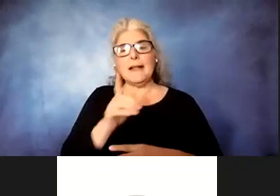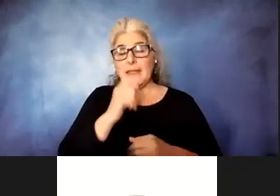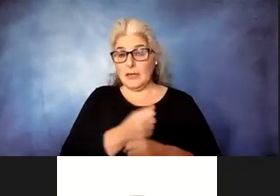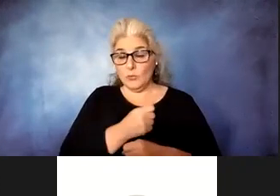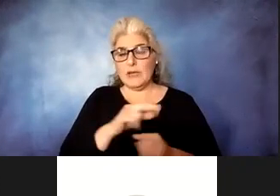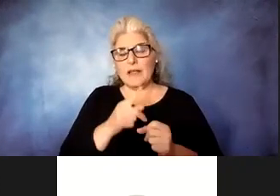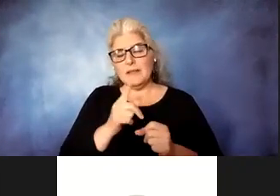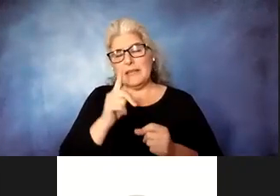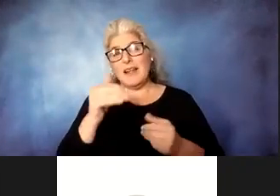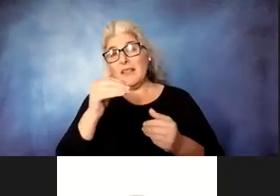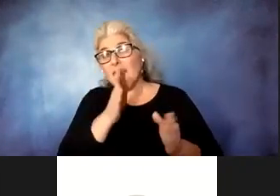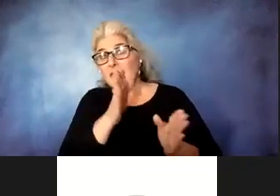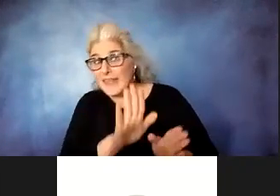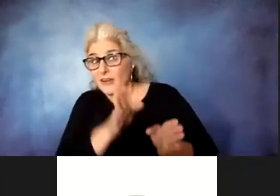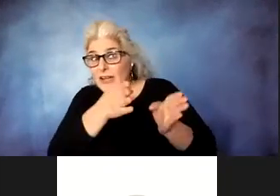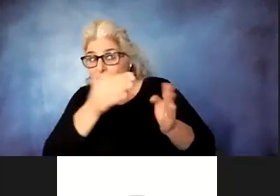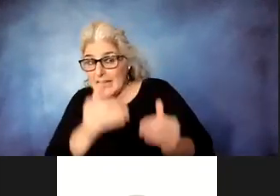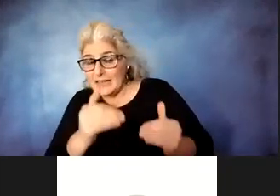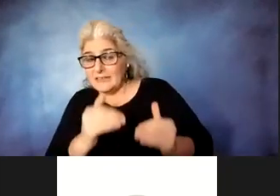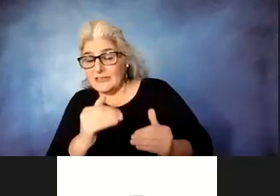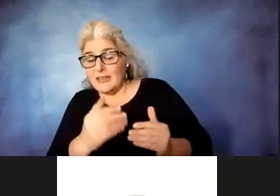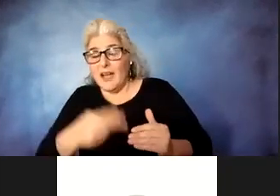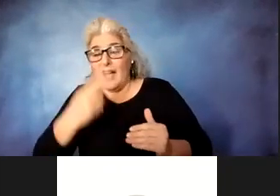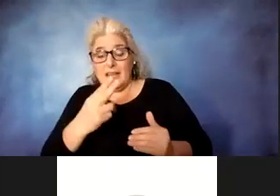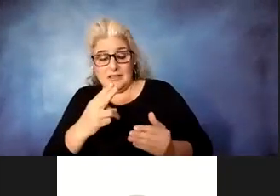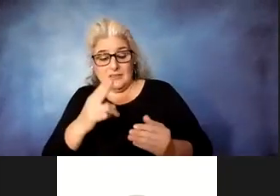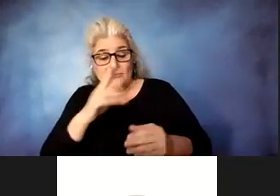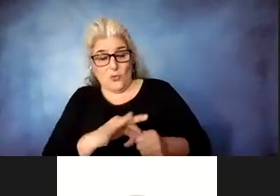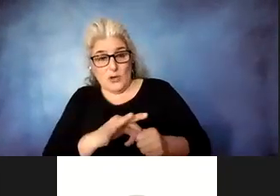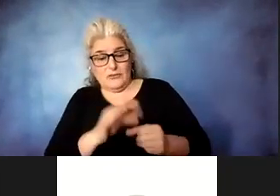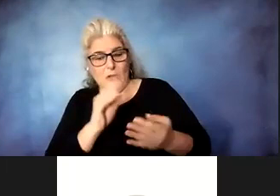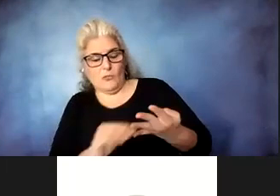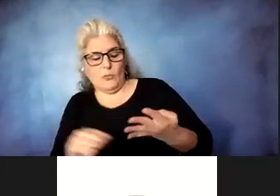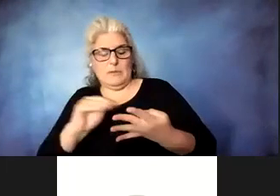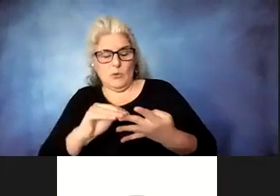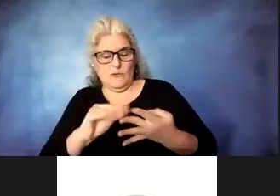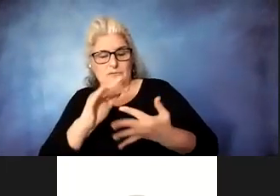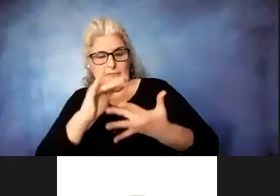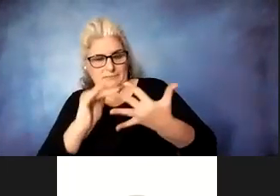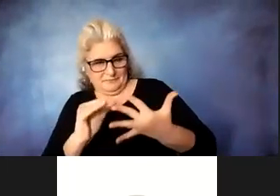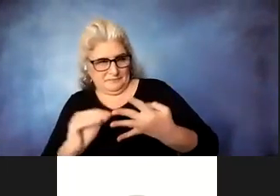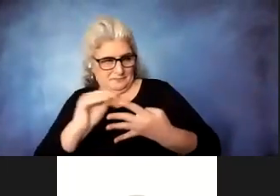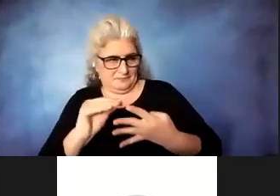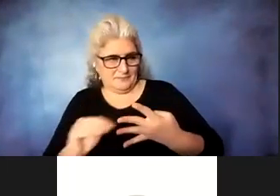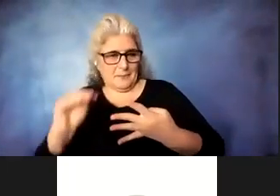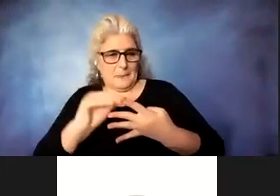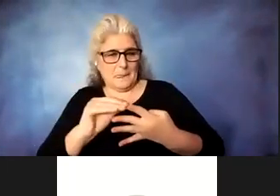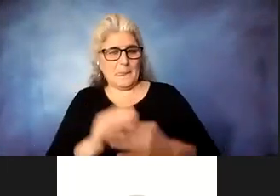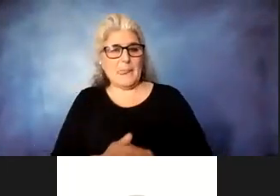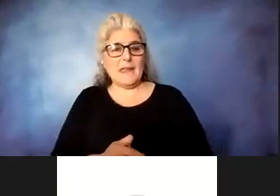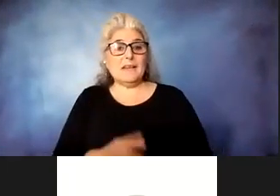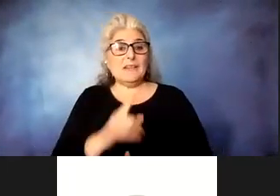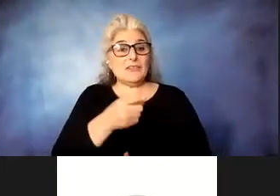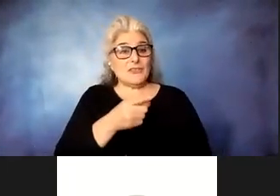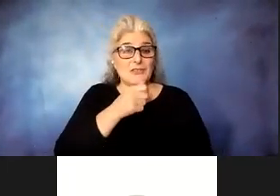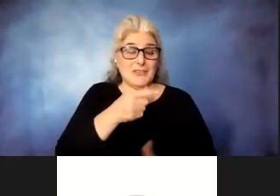their ballots. For our example voter, candidate B is ranked 3rd. Her vote moves to candidate B. But like